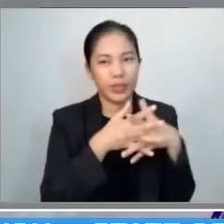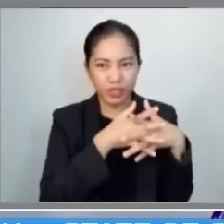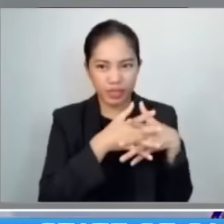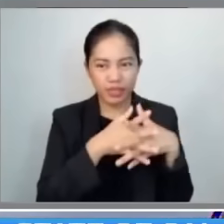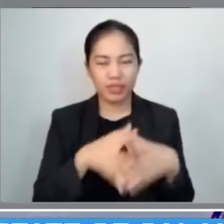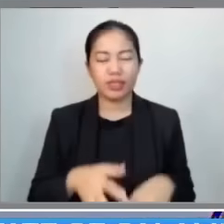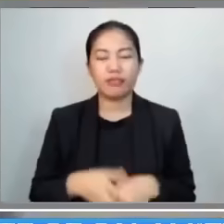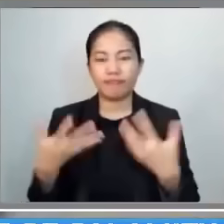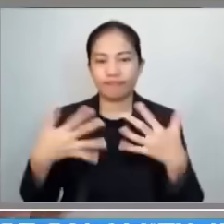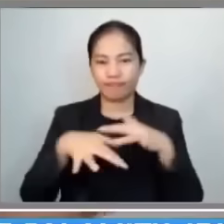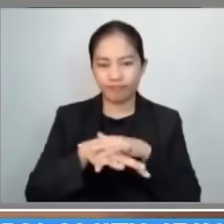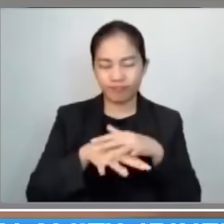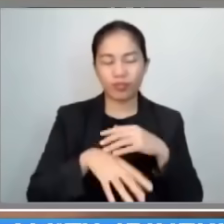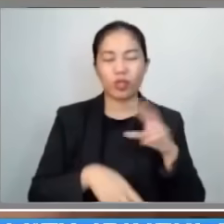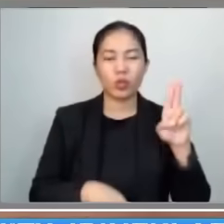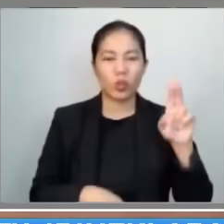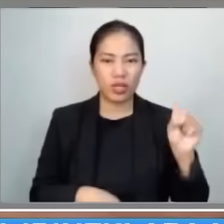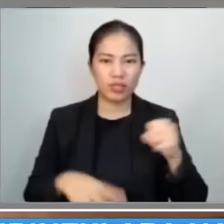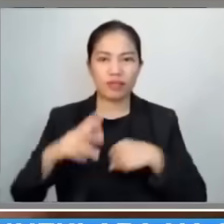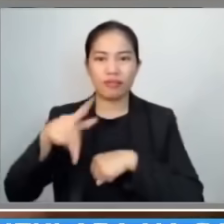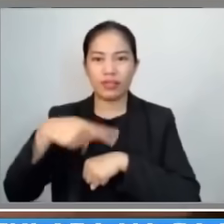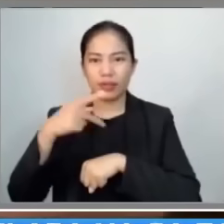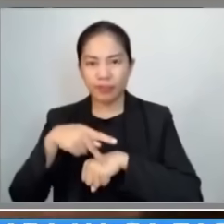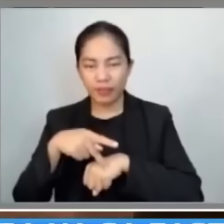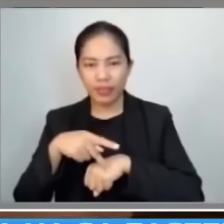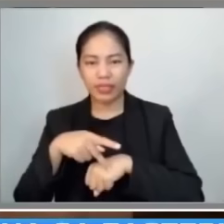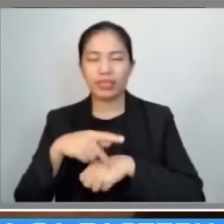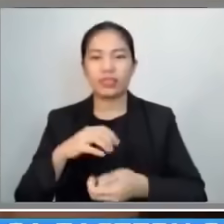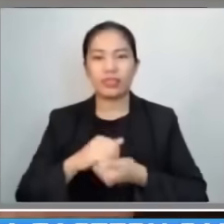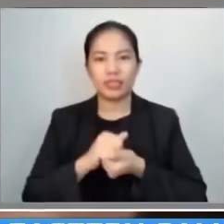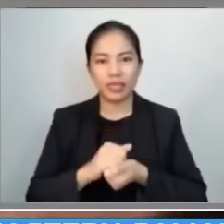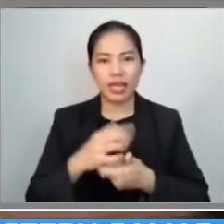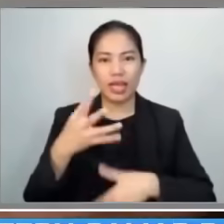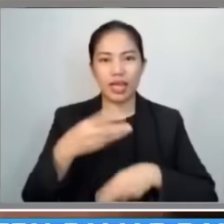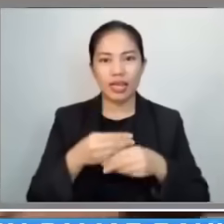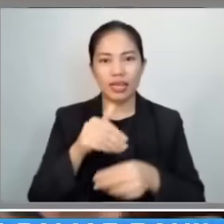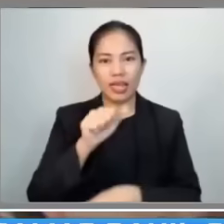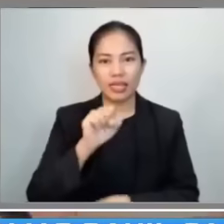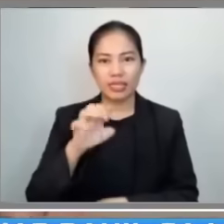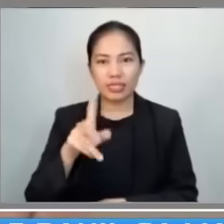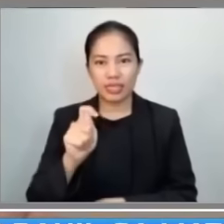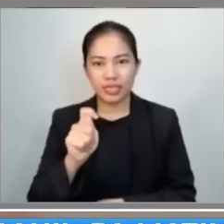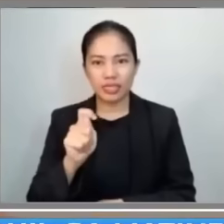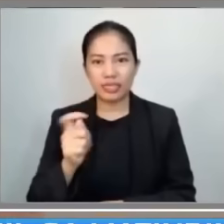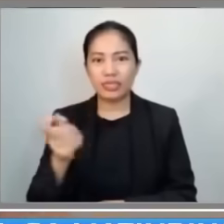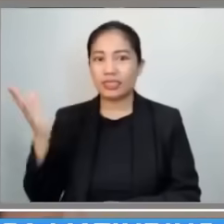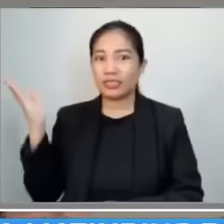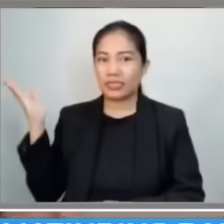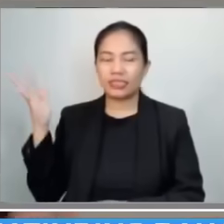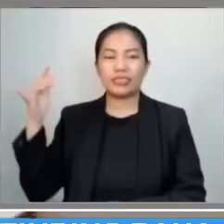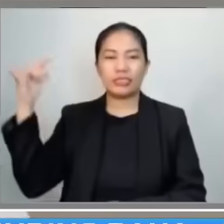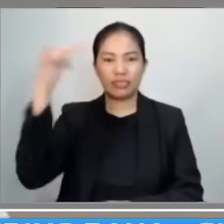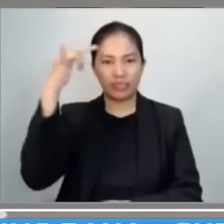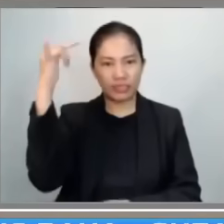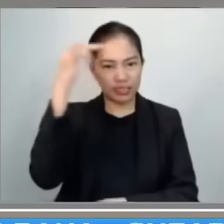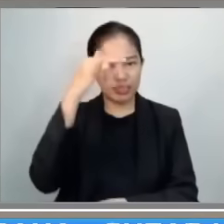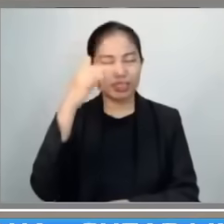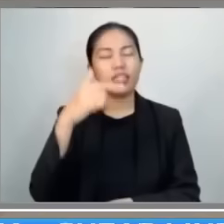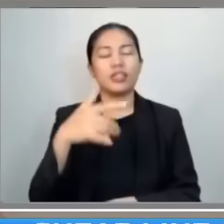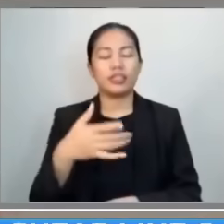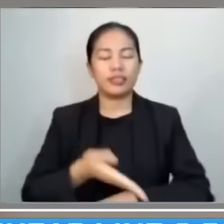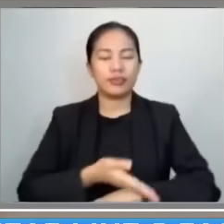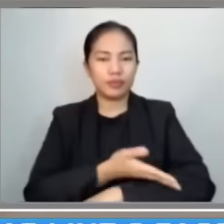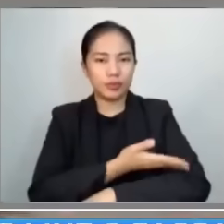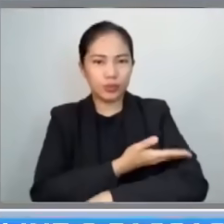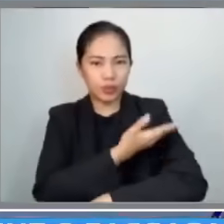us and the Philippines and the added assets of the air assets um just greatly enhances the evolution of